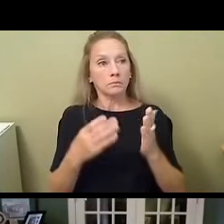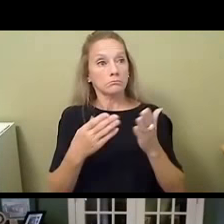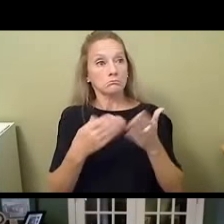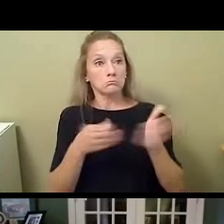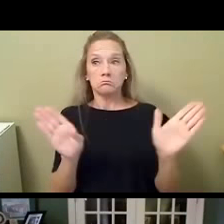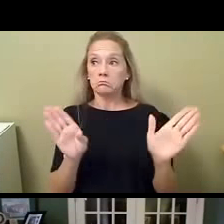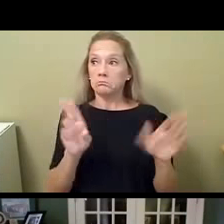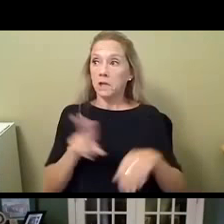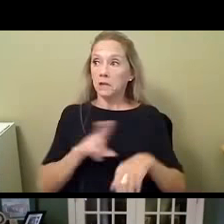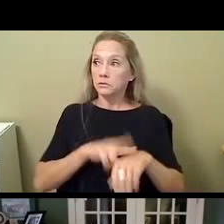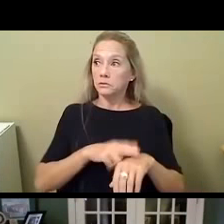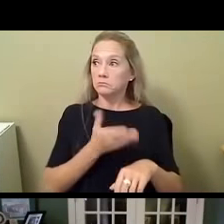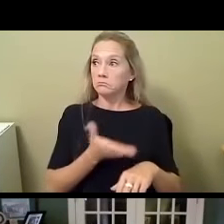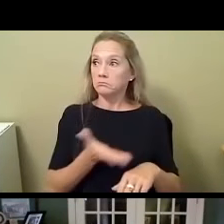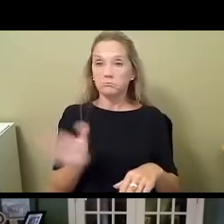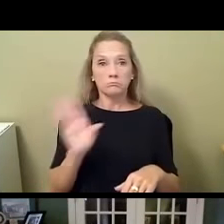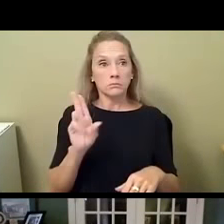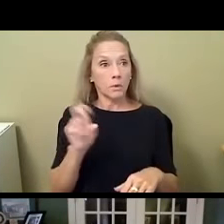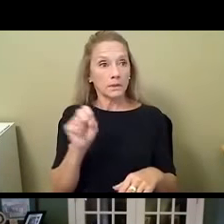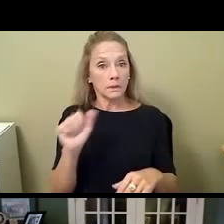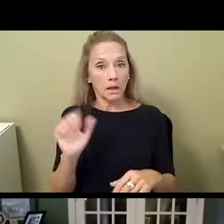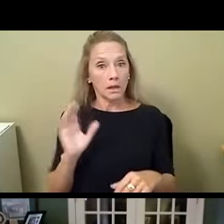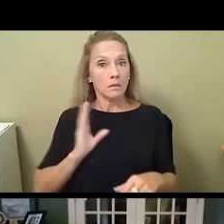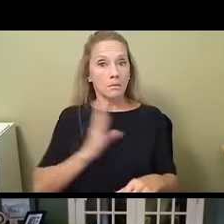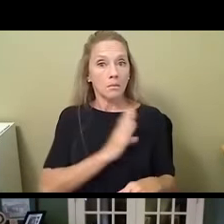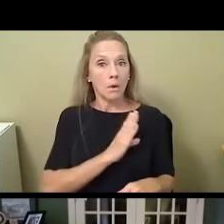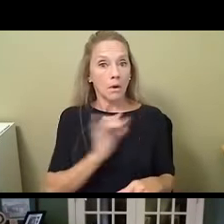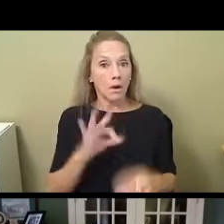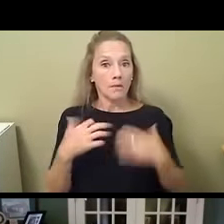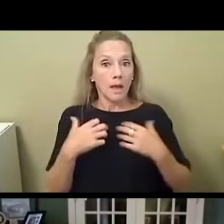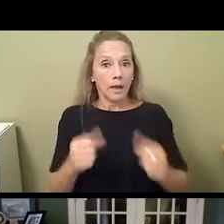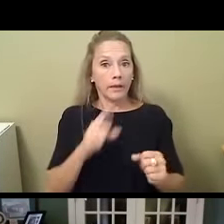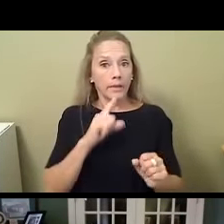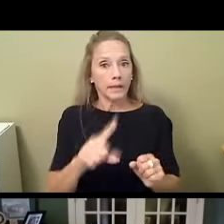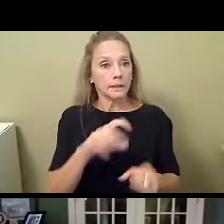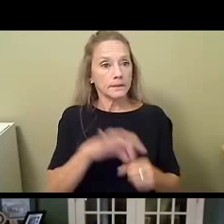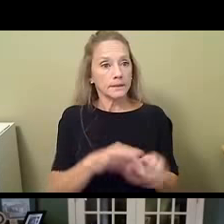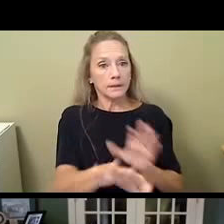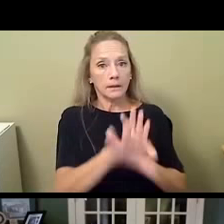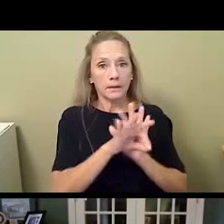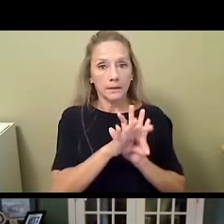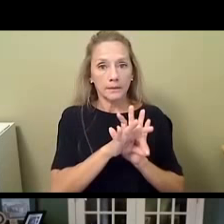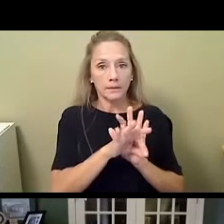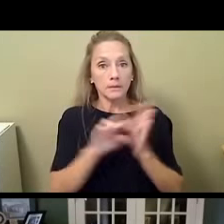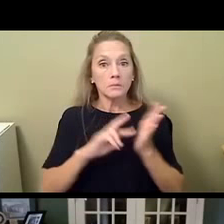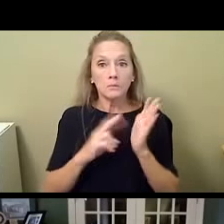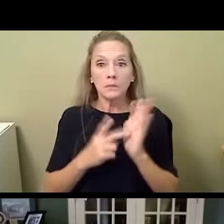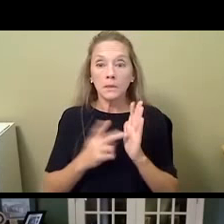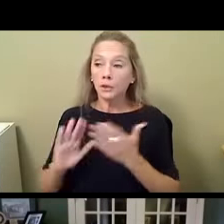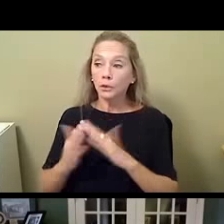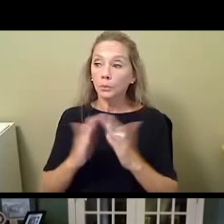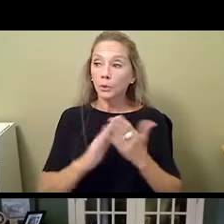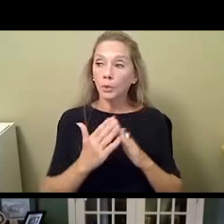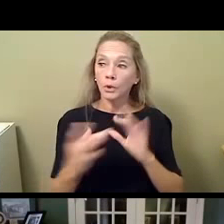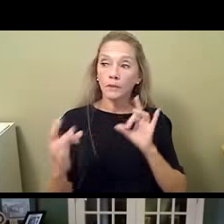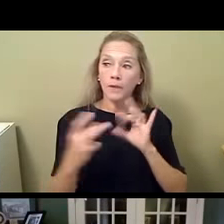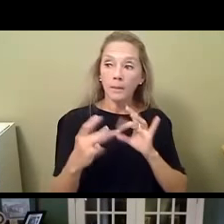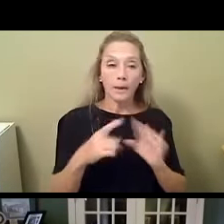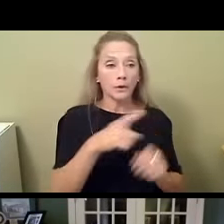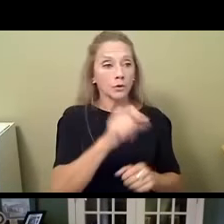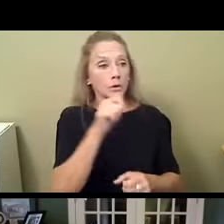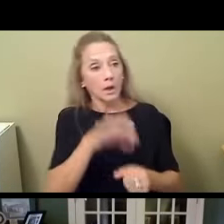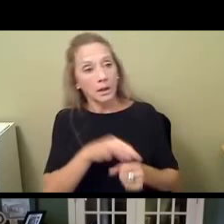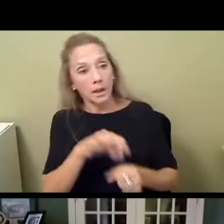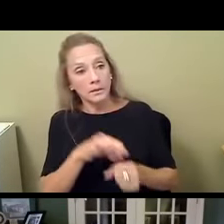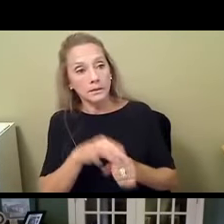nationwide where a Board of Health is elected. So the community feedback we keep getting about, you're not elected